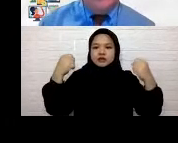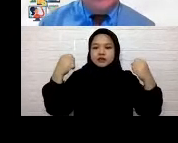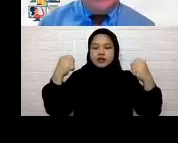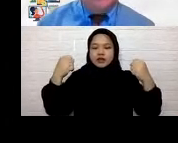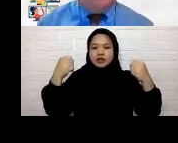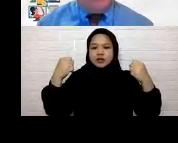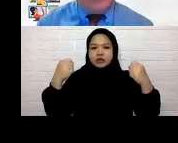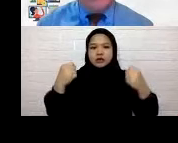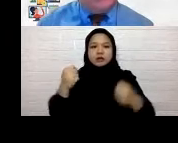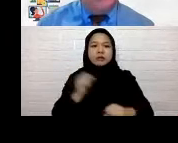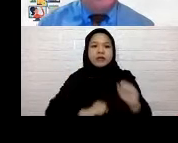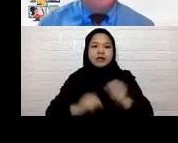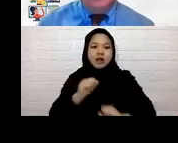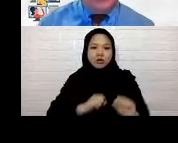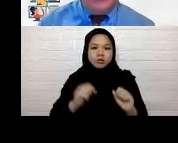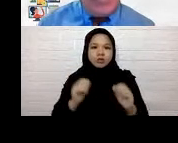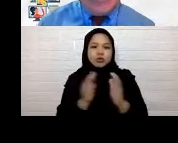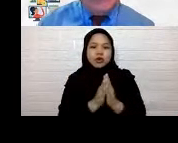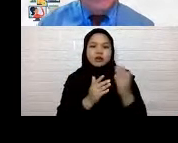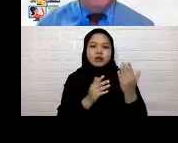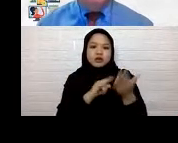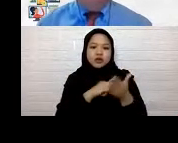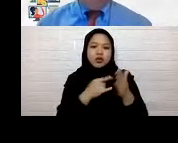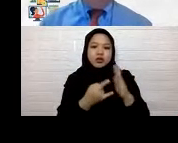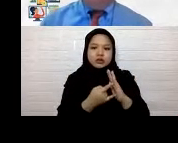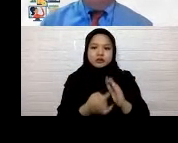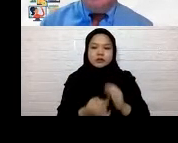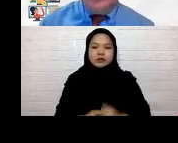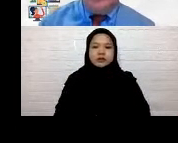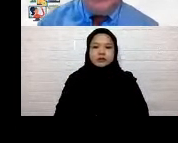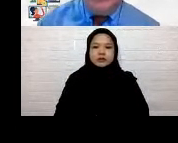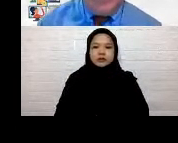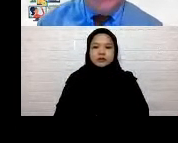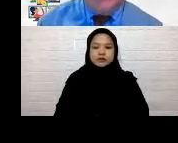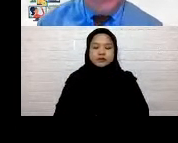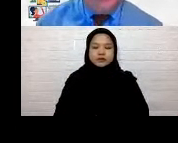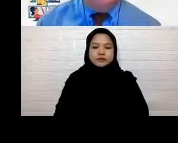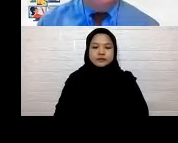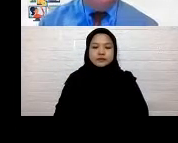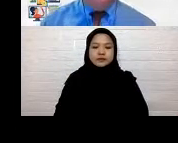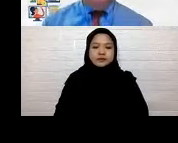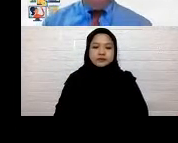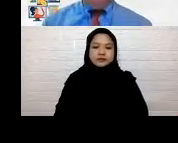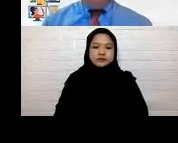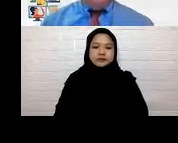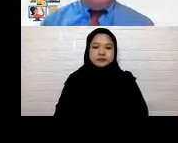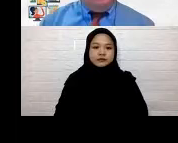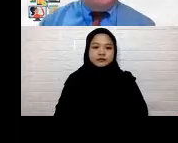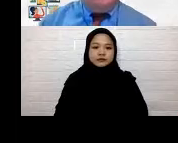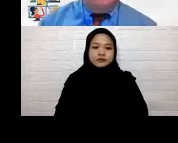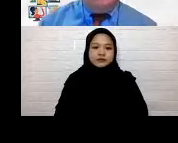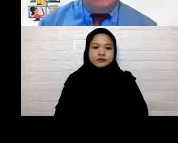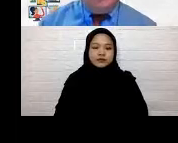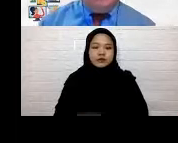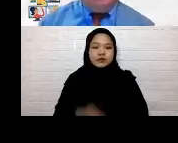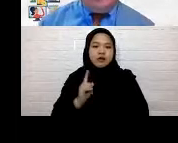ethical, legal, and practice standards are not the same thing. They are somewhat different. I'll explain that. And I want